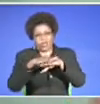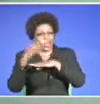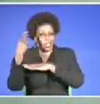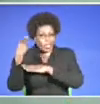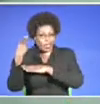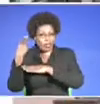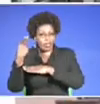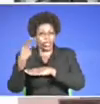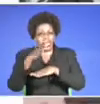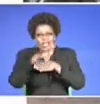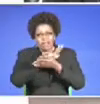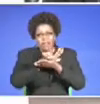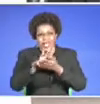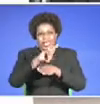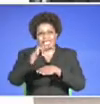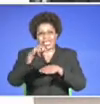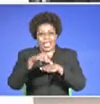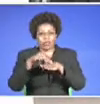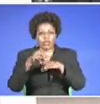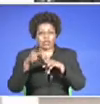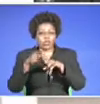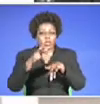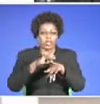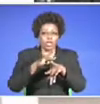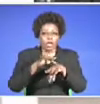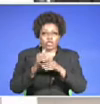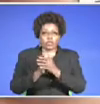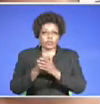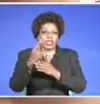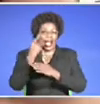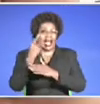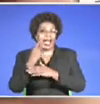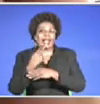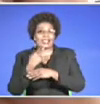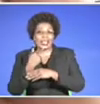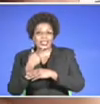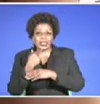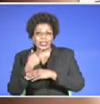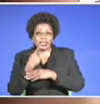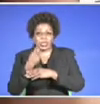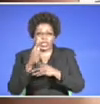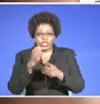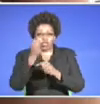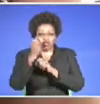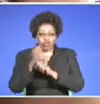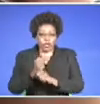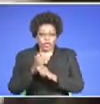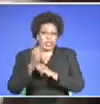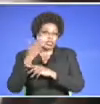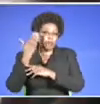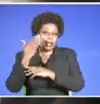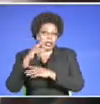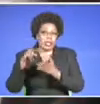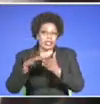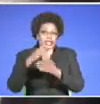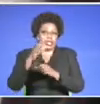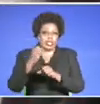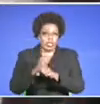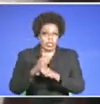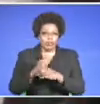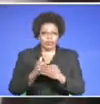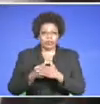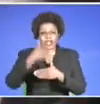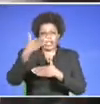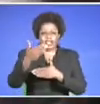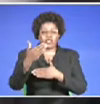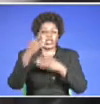natural to the touch. Eye Candy owner Italia Wilson says glitter and glow is trending in makeup this year. Next to getting the dress,